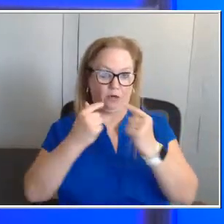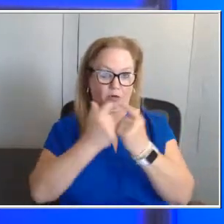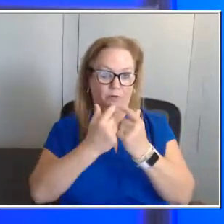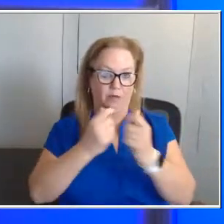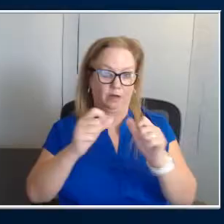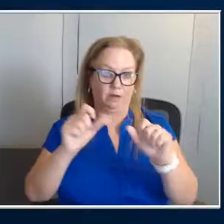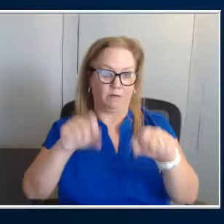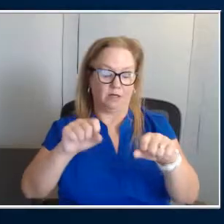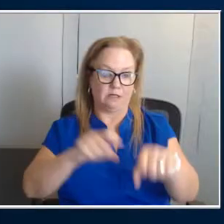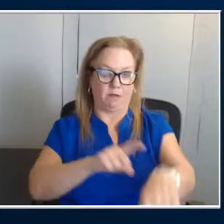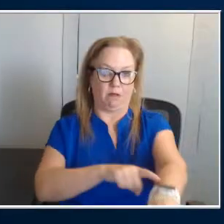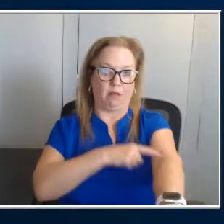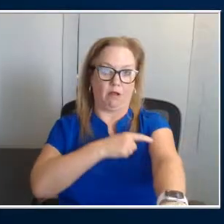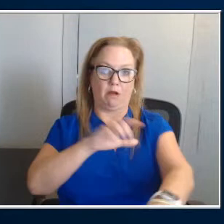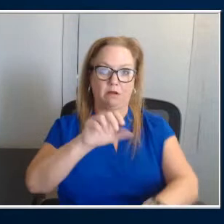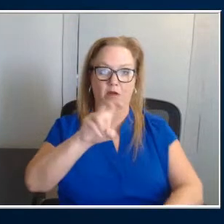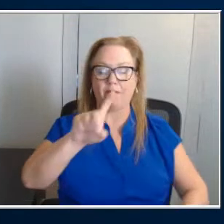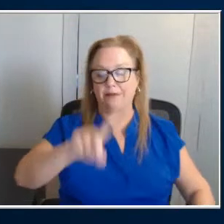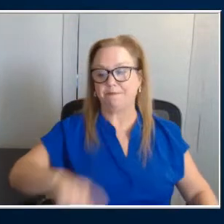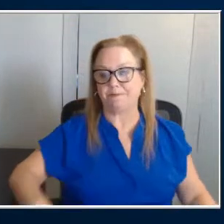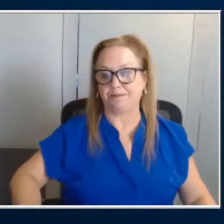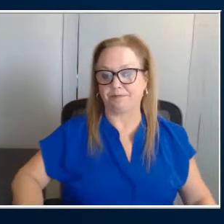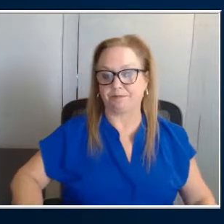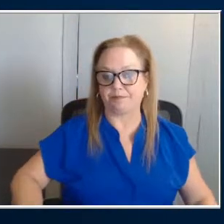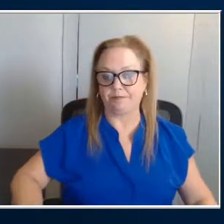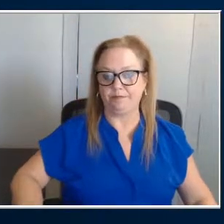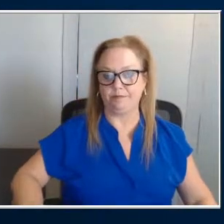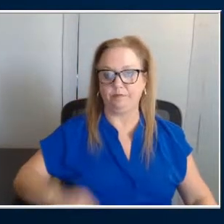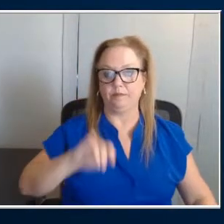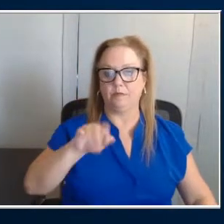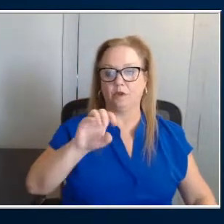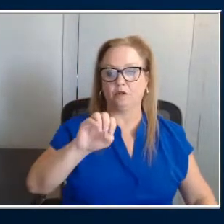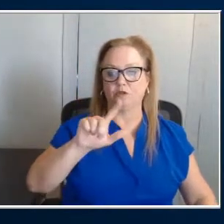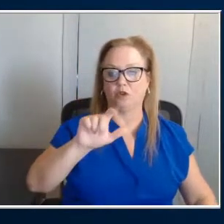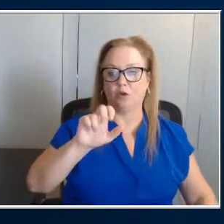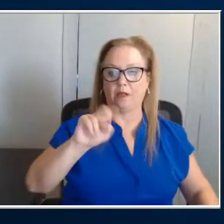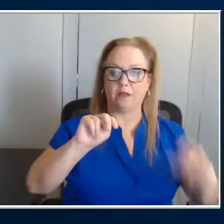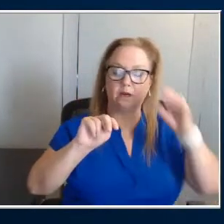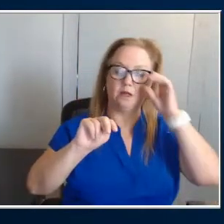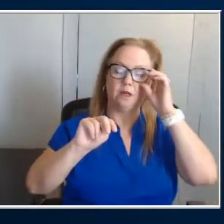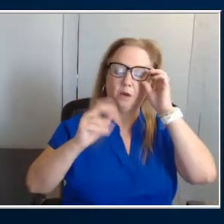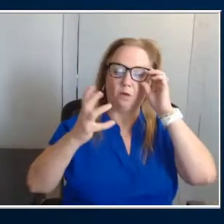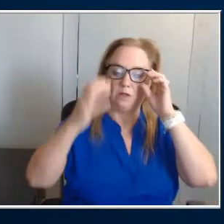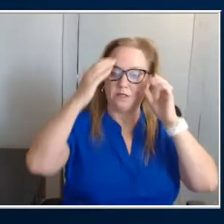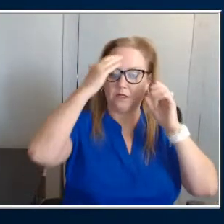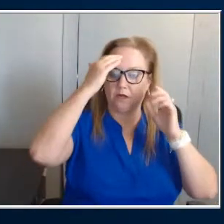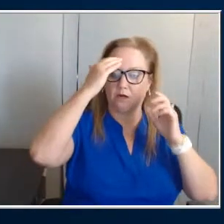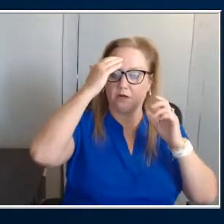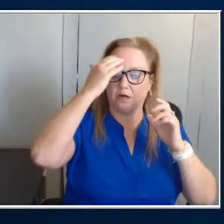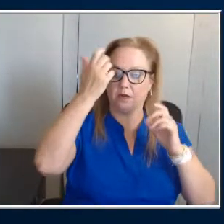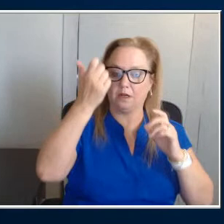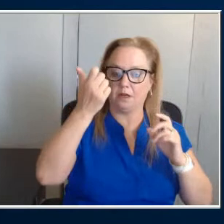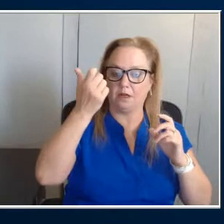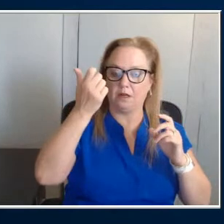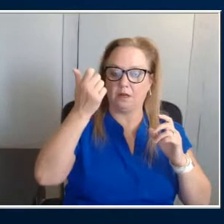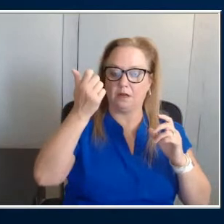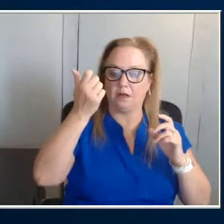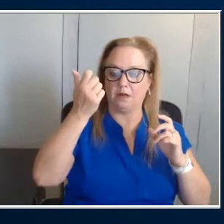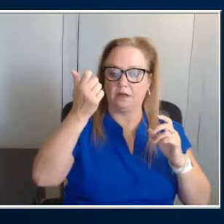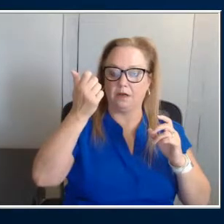COVID. Jill Chadwick. Joellen has a great question. She wants to know, is there any